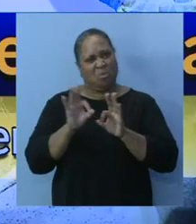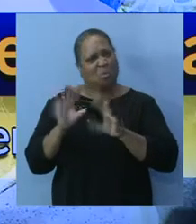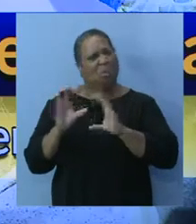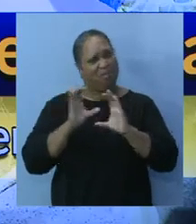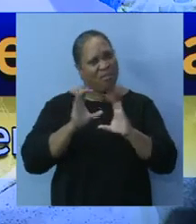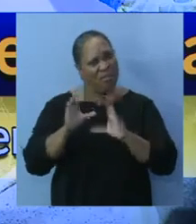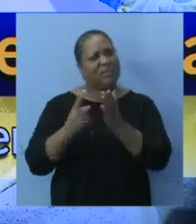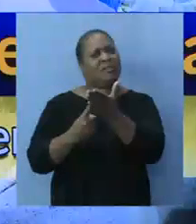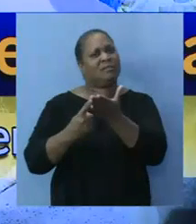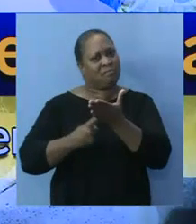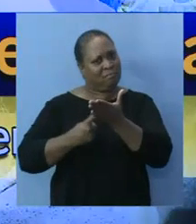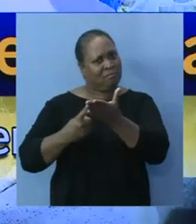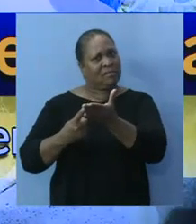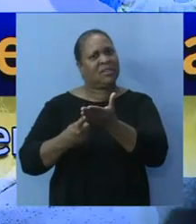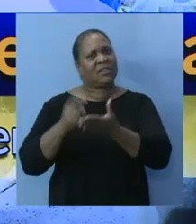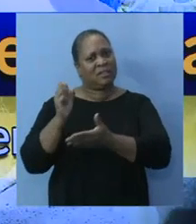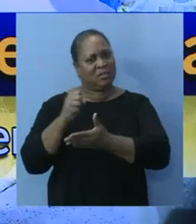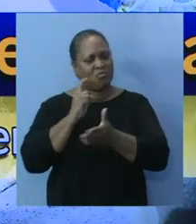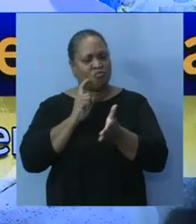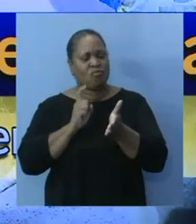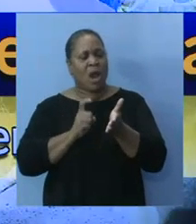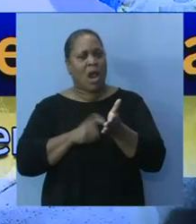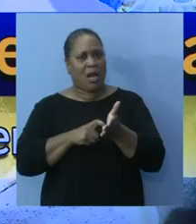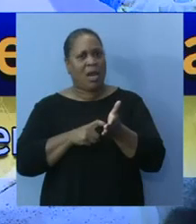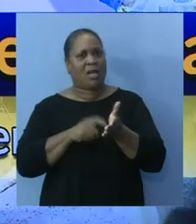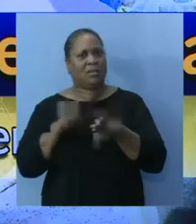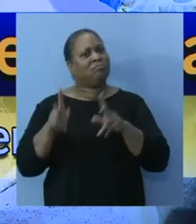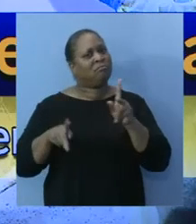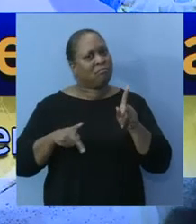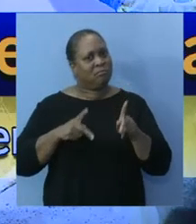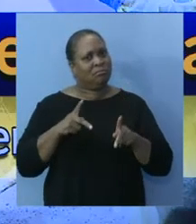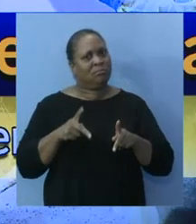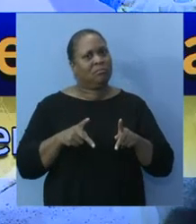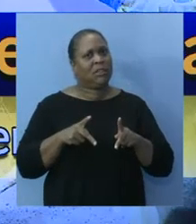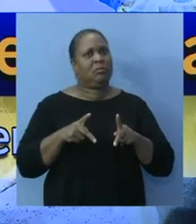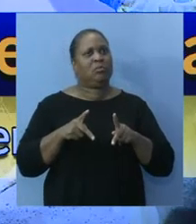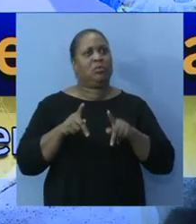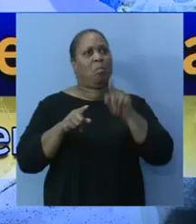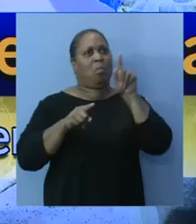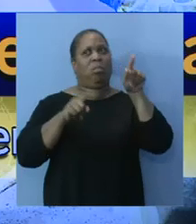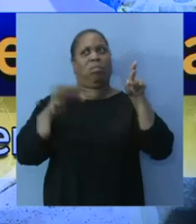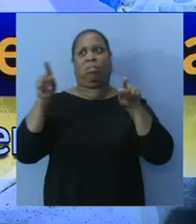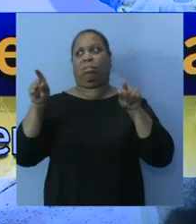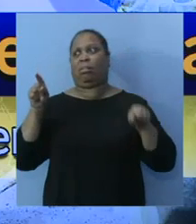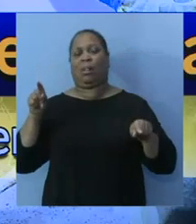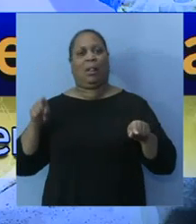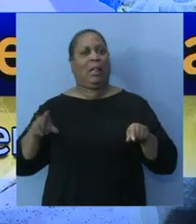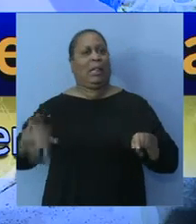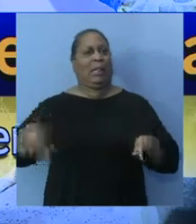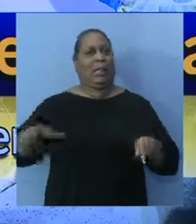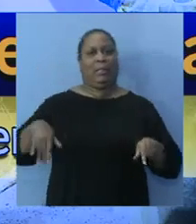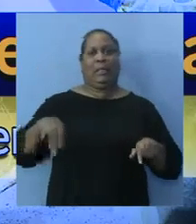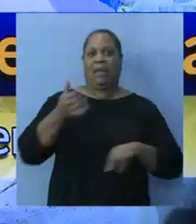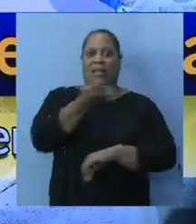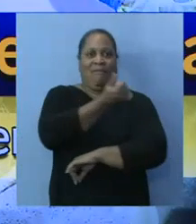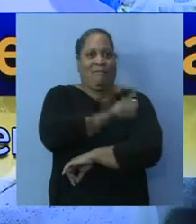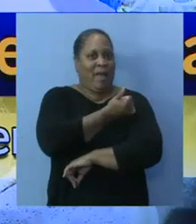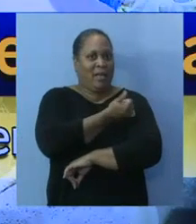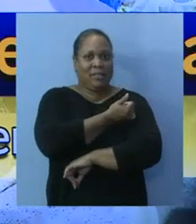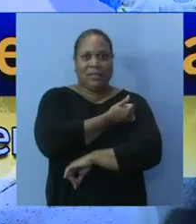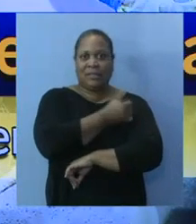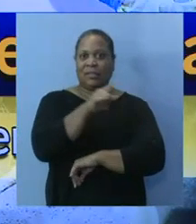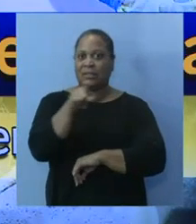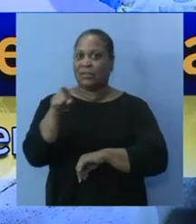important discussion when you recognize that there are persons in very many countries who have not had access to the vaccines, and those are countries that have